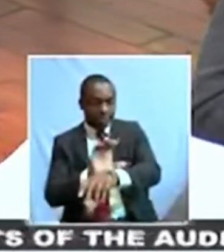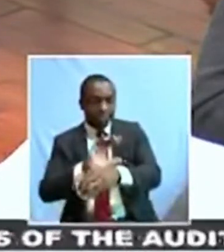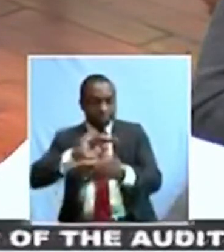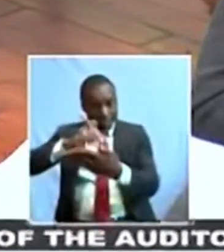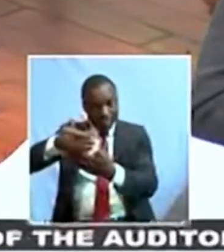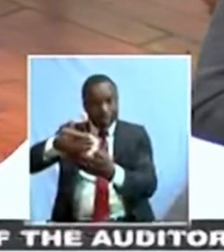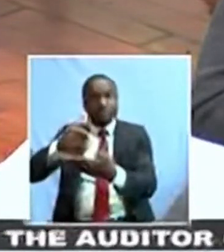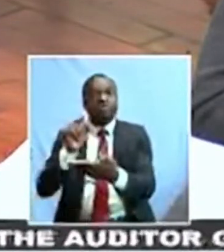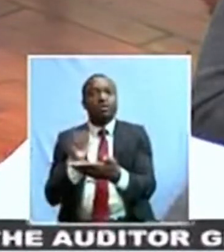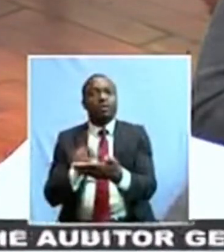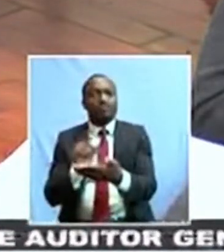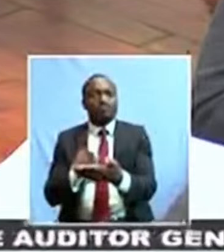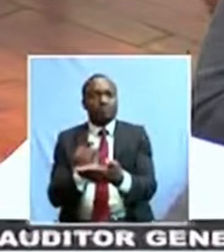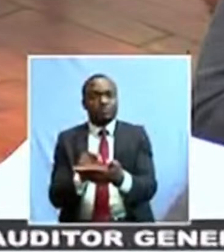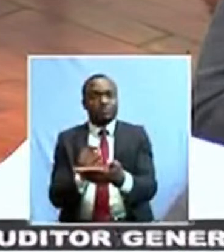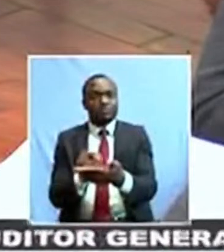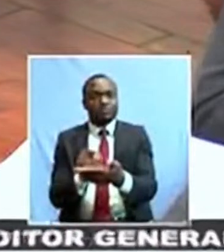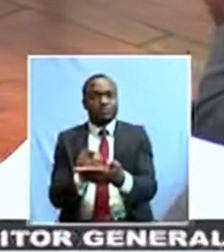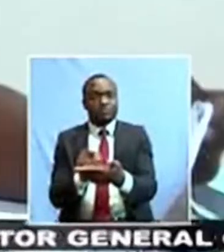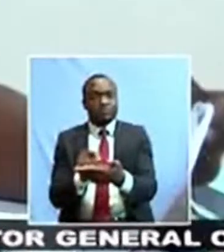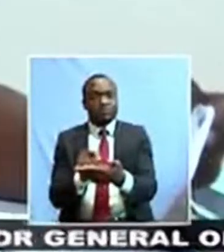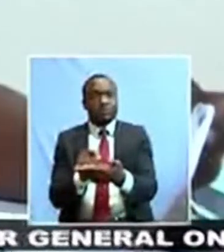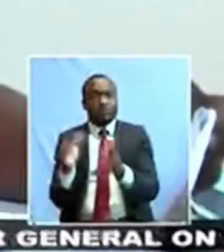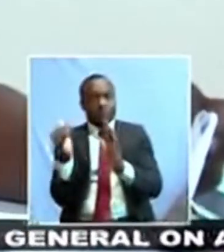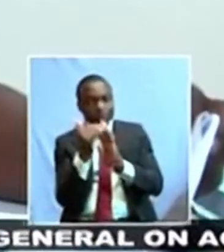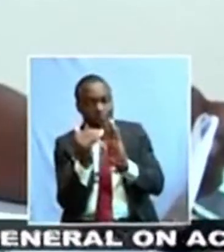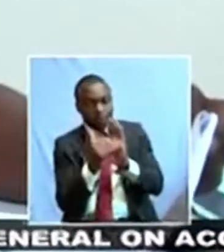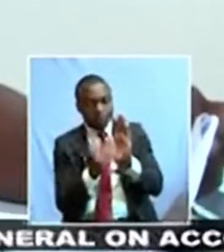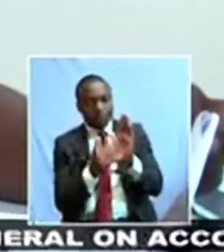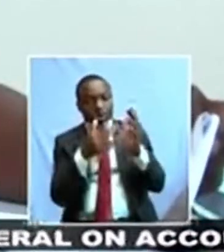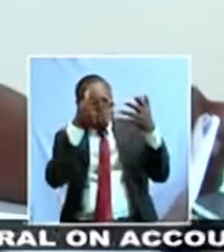the list of missing assets for your institution?